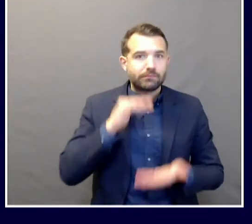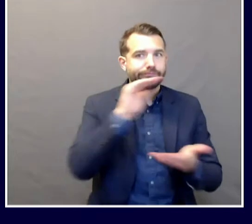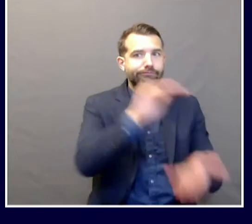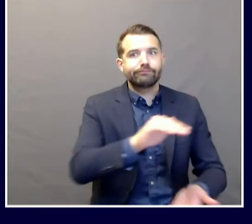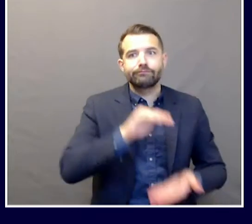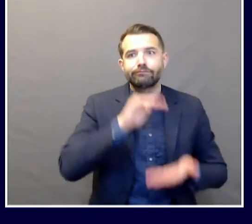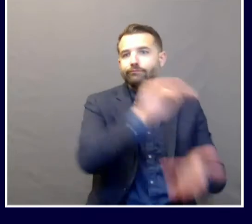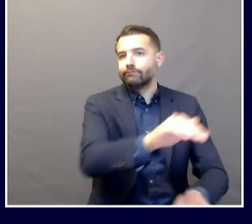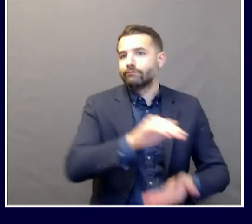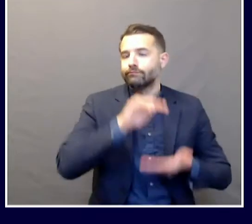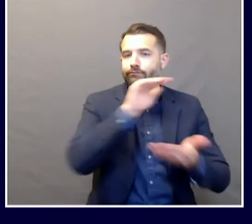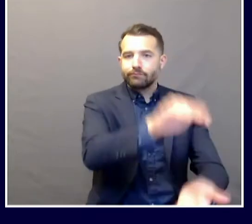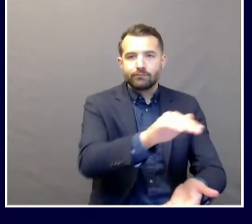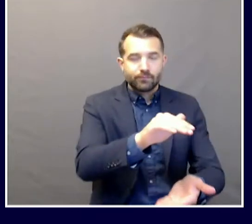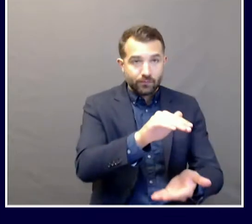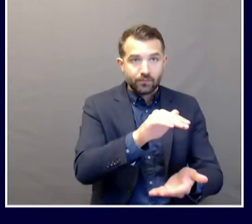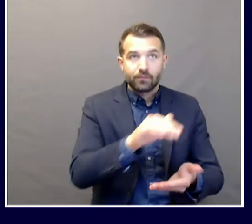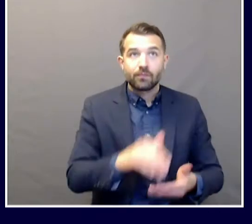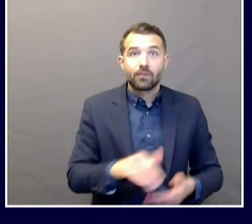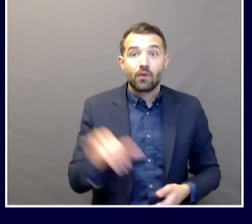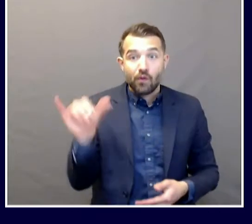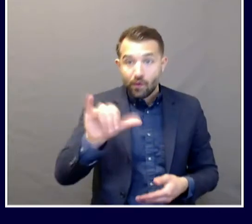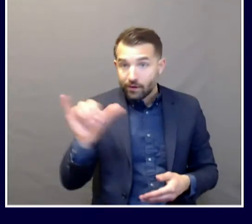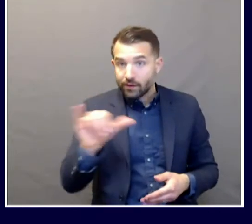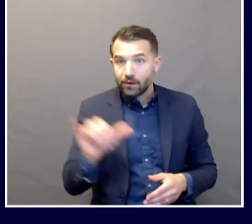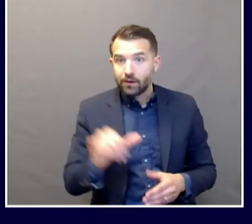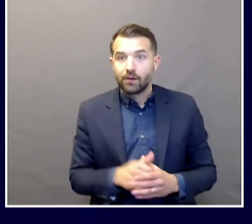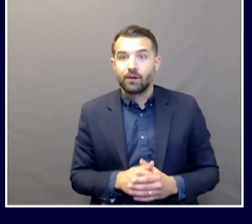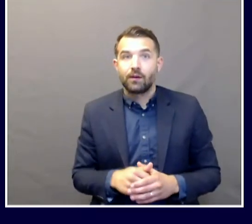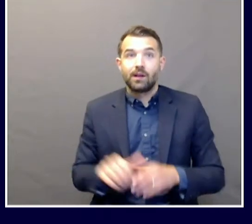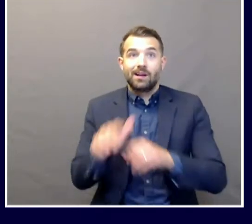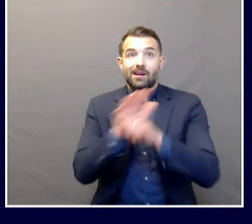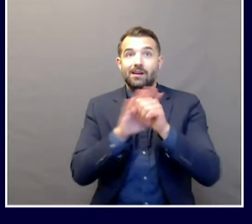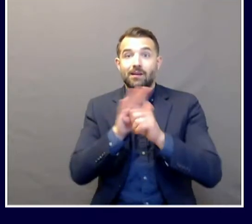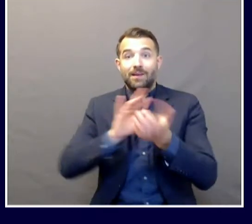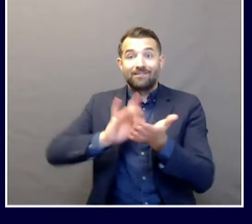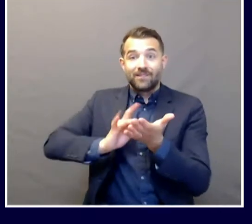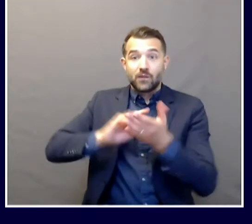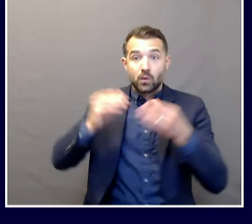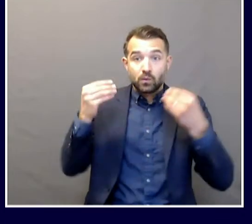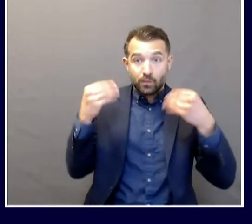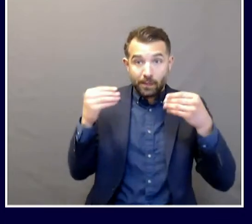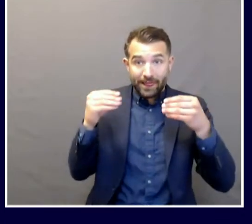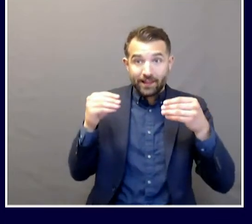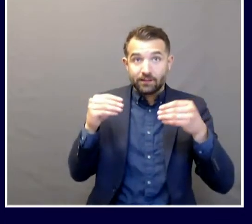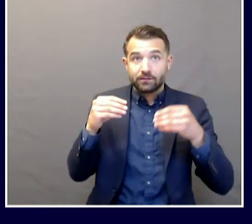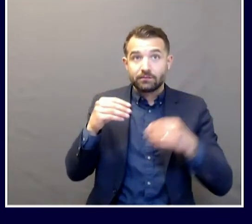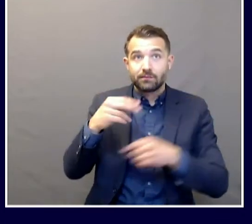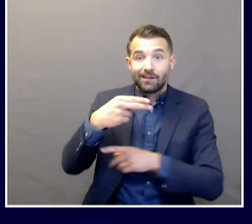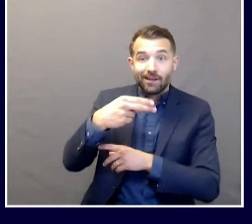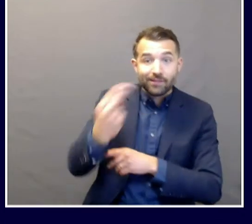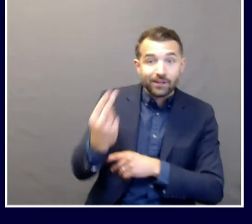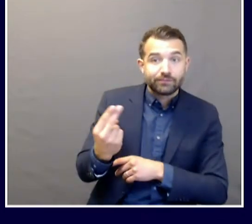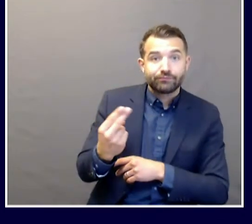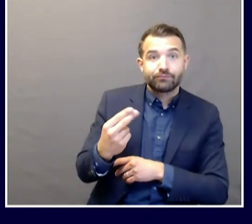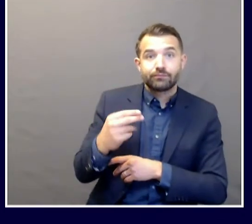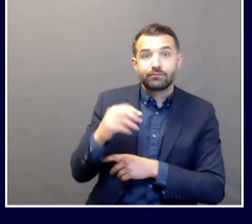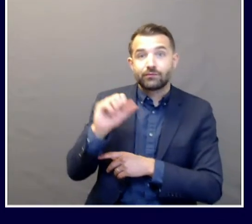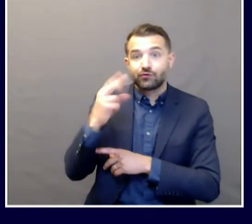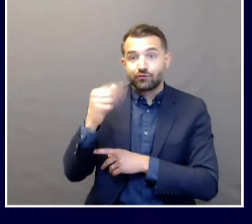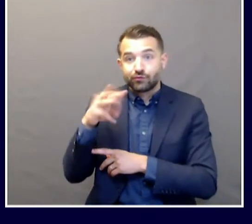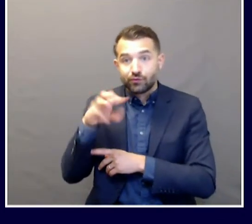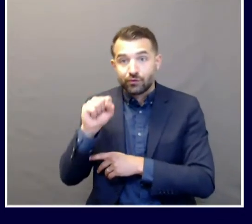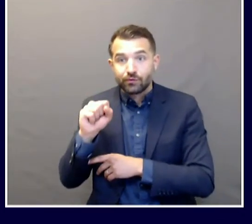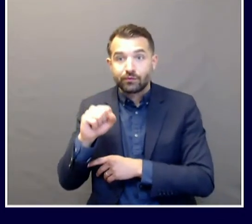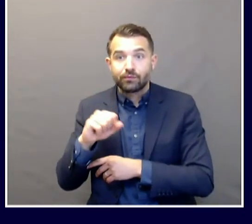we've also worked with the pharmacies in the area, whether it's a Hannaford's, a Shah's, Walgreens, CVS, what